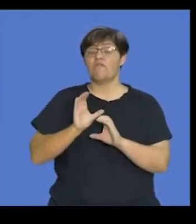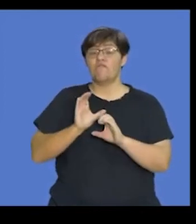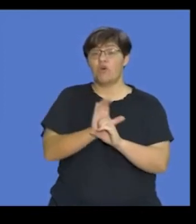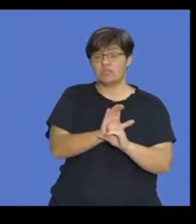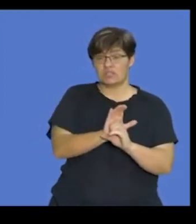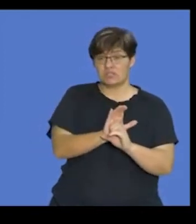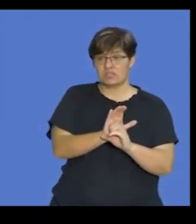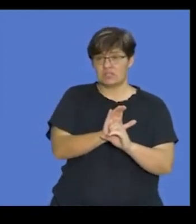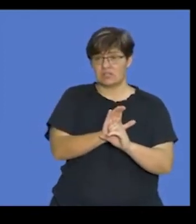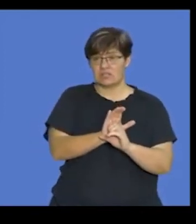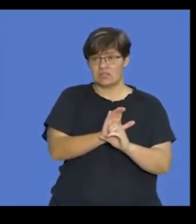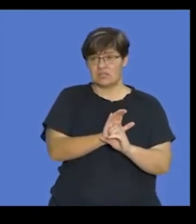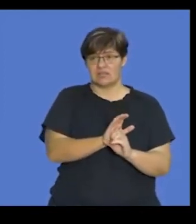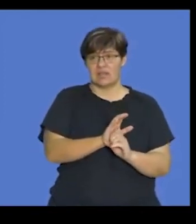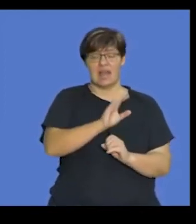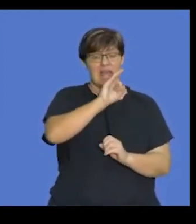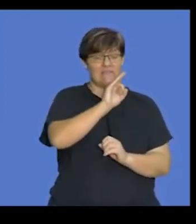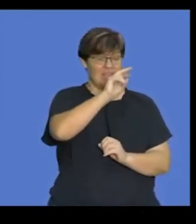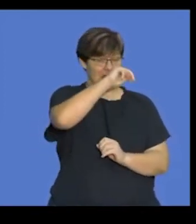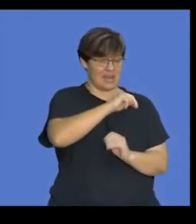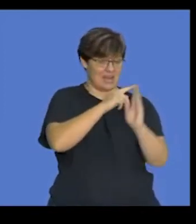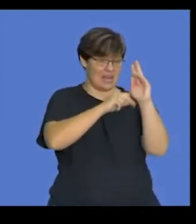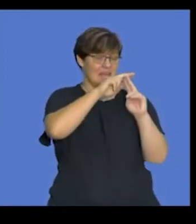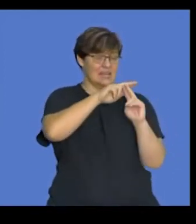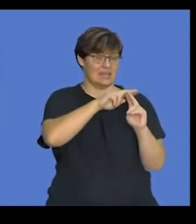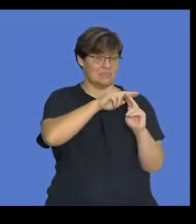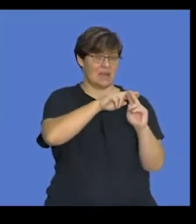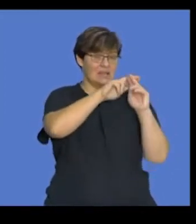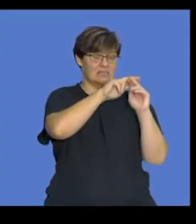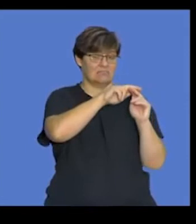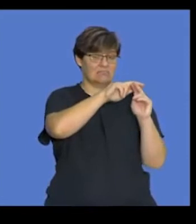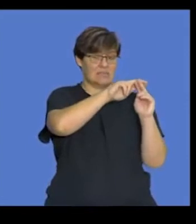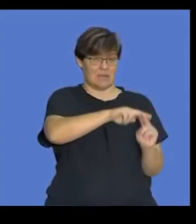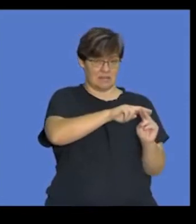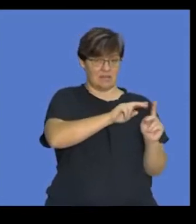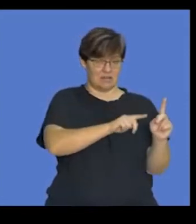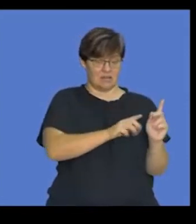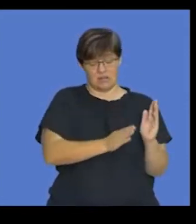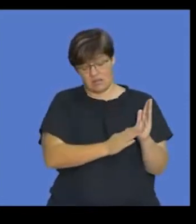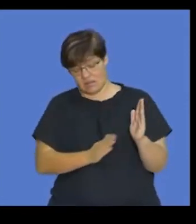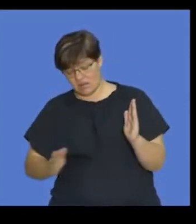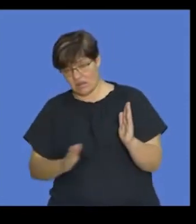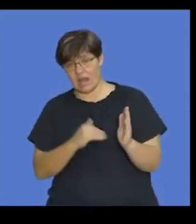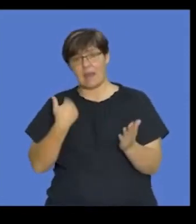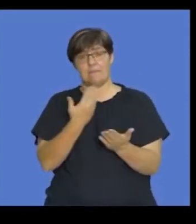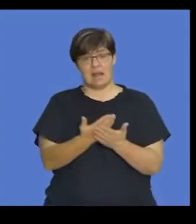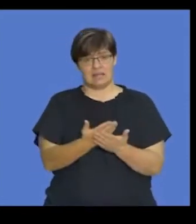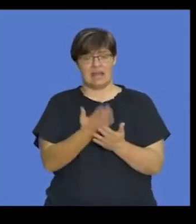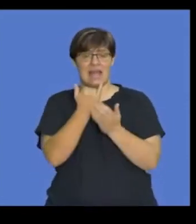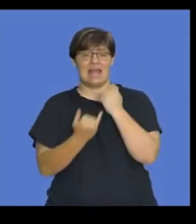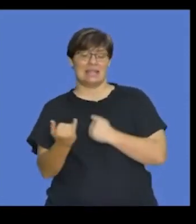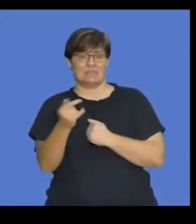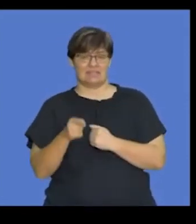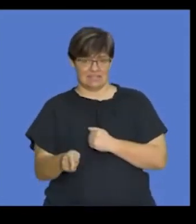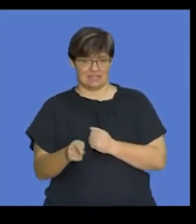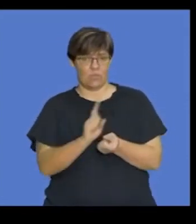dependent variable. It was what we were measuring. Applied force was the independent. It's what we changed.